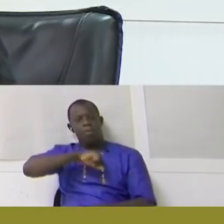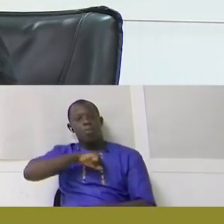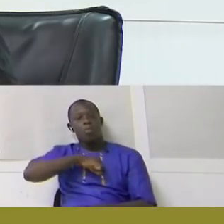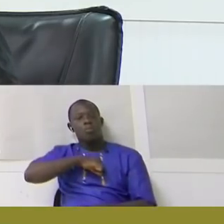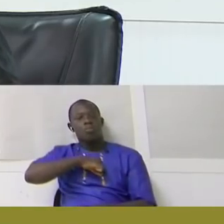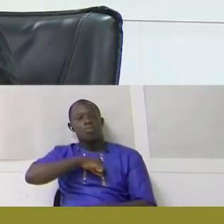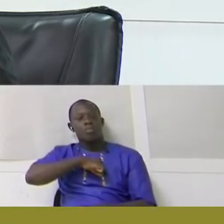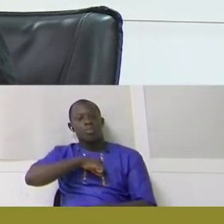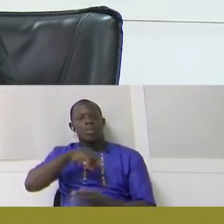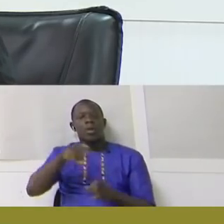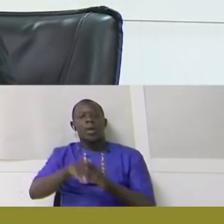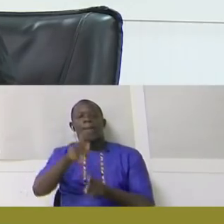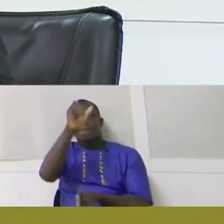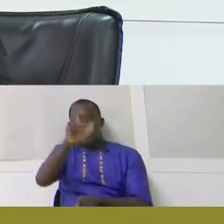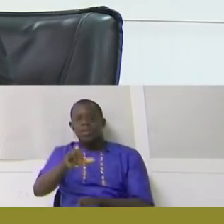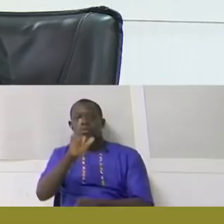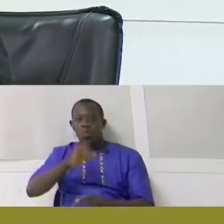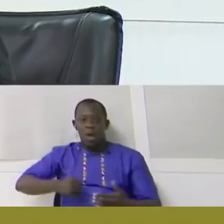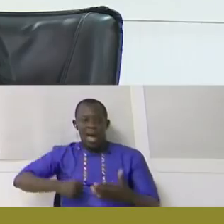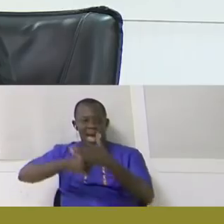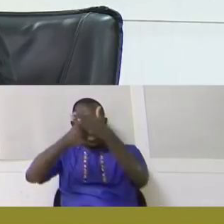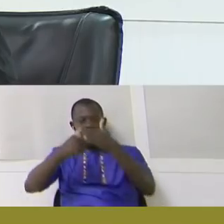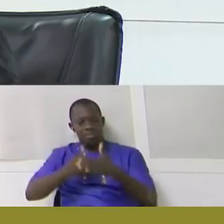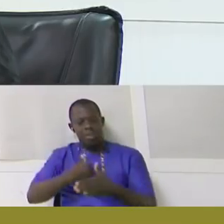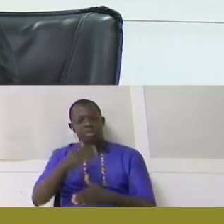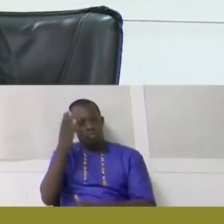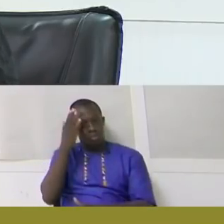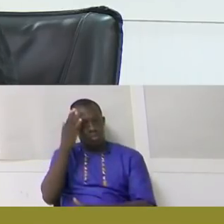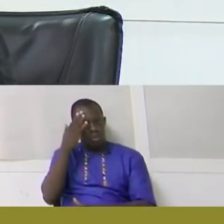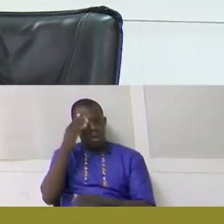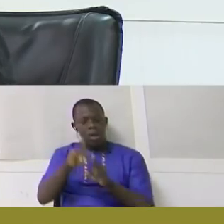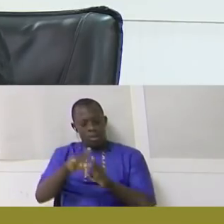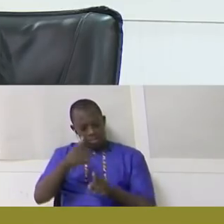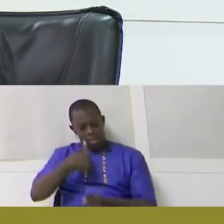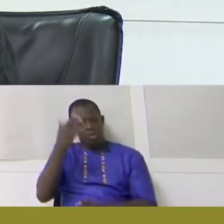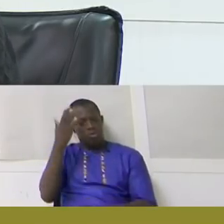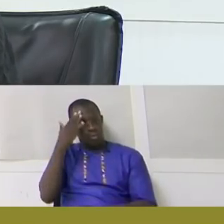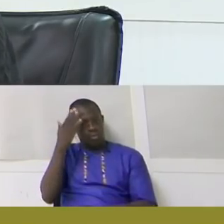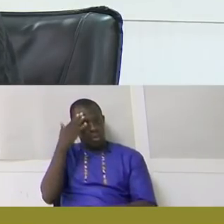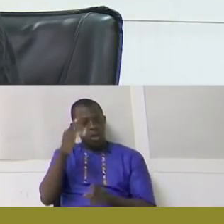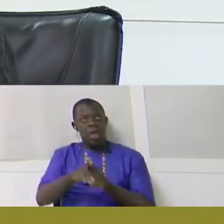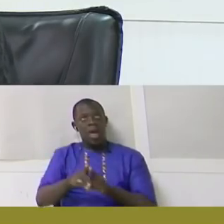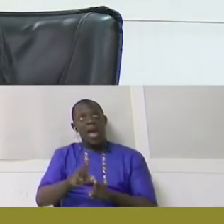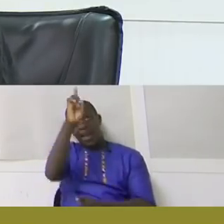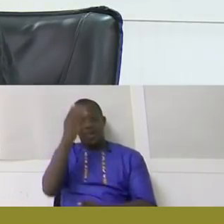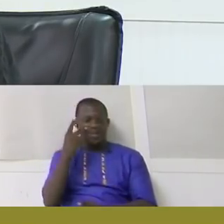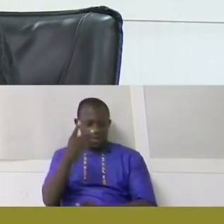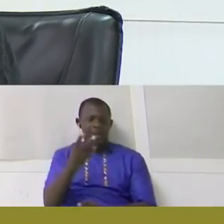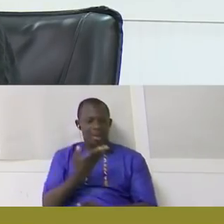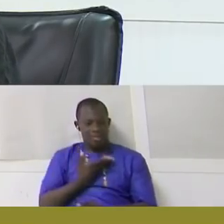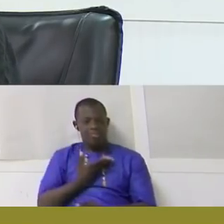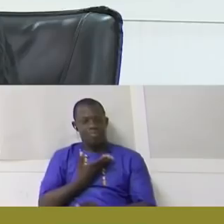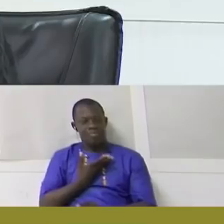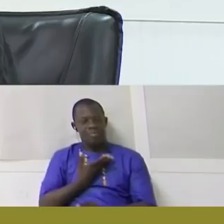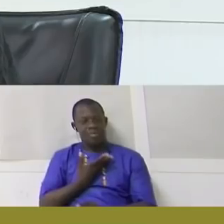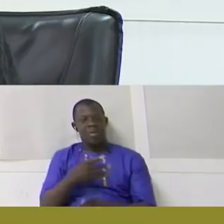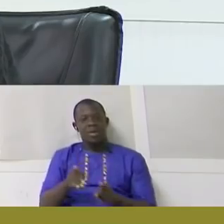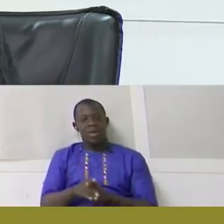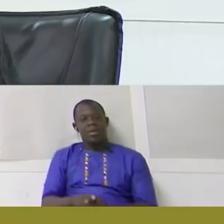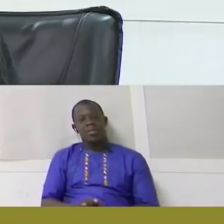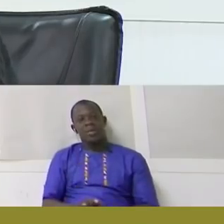my case. Kima attack hamna. The one that attacked me knows. Man hamna. I know. Yalla gisna. God has seen. Manoko